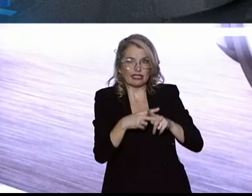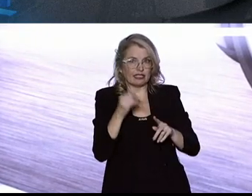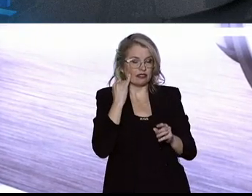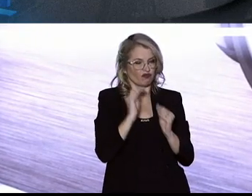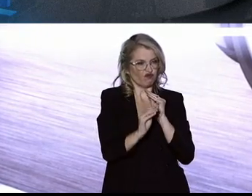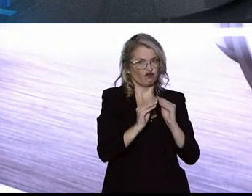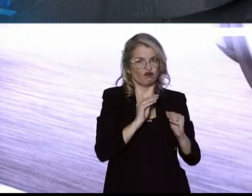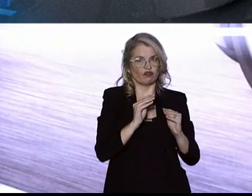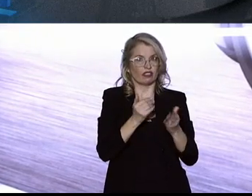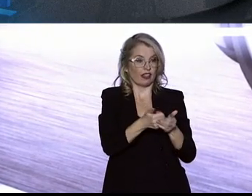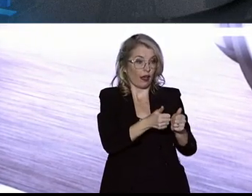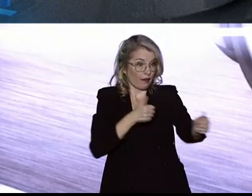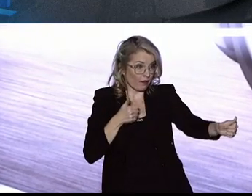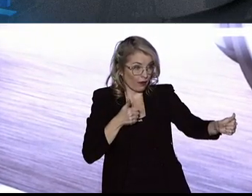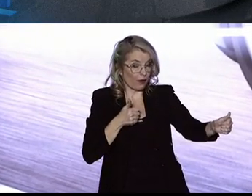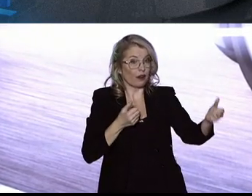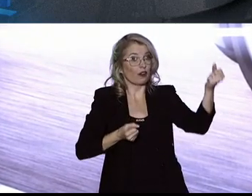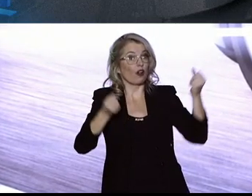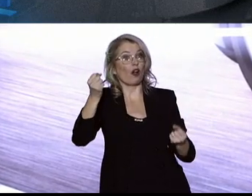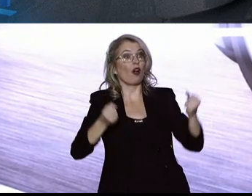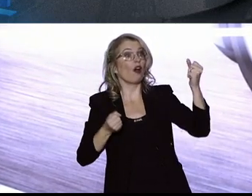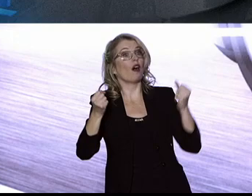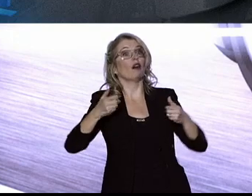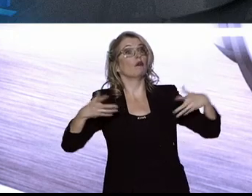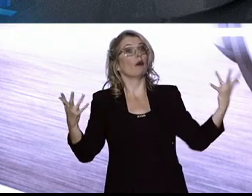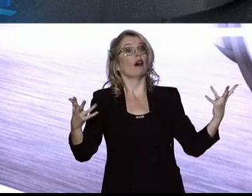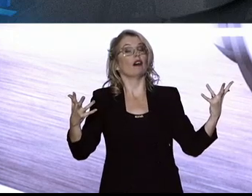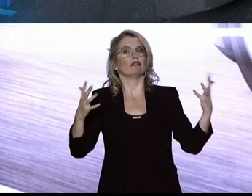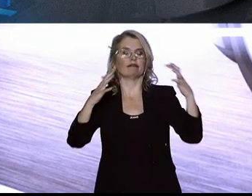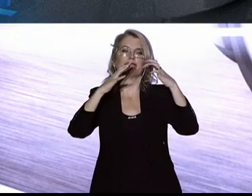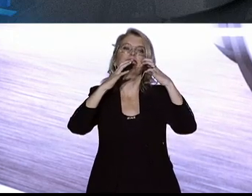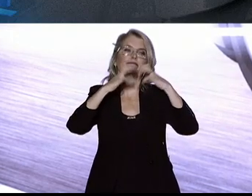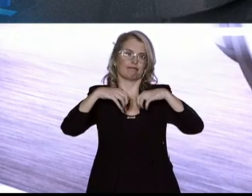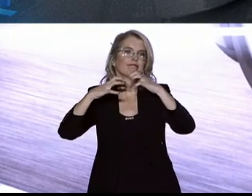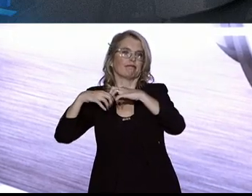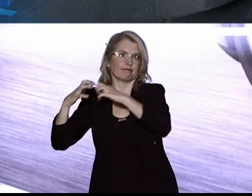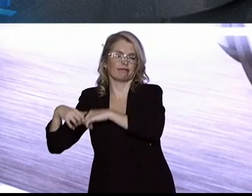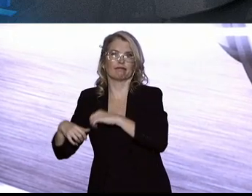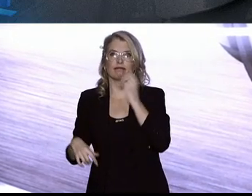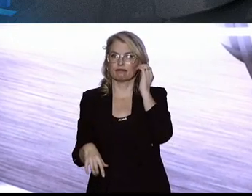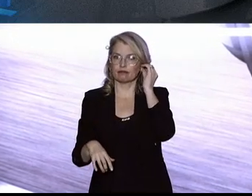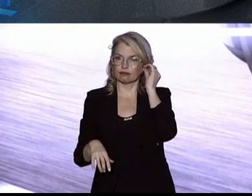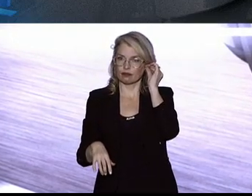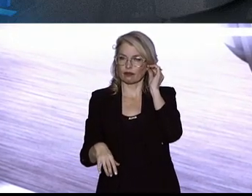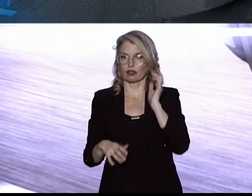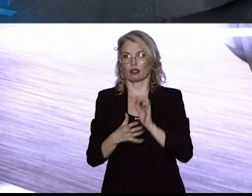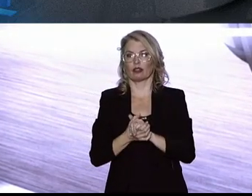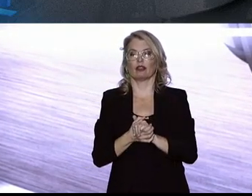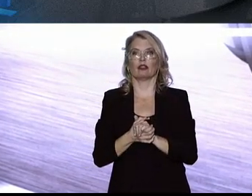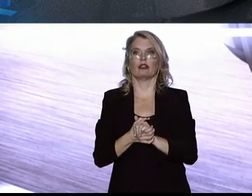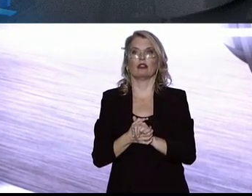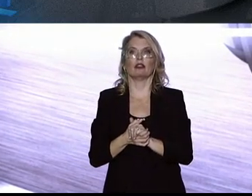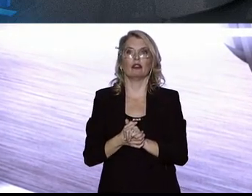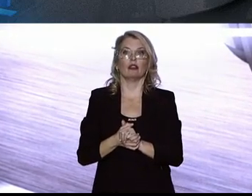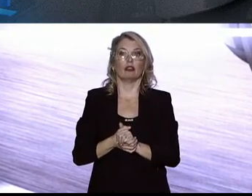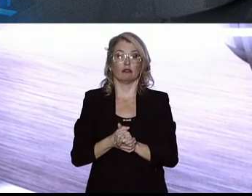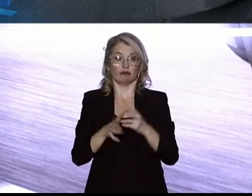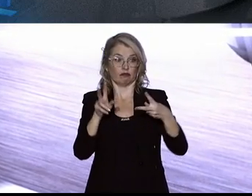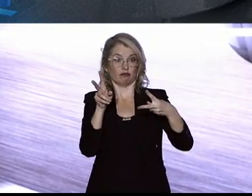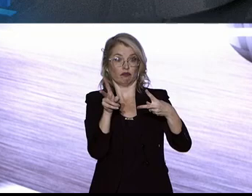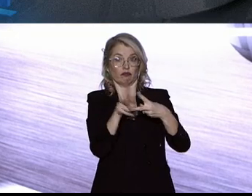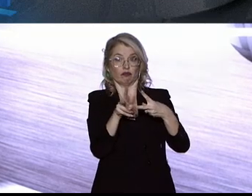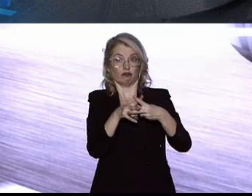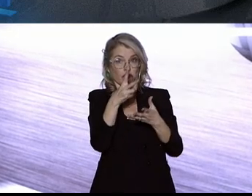maintenance, which will help and helps already to avoid vehicle breakdowns. Both these